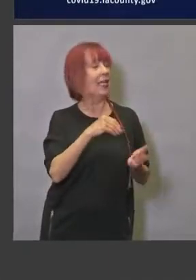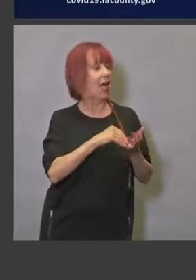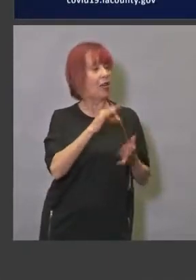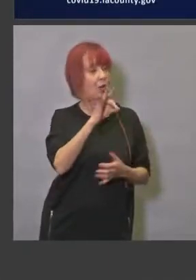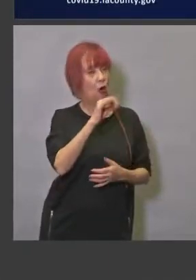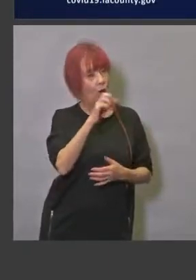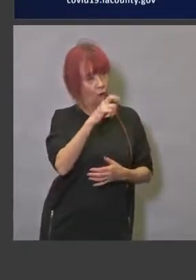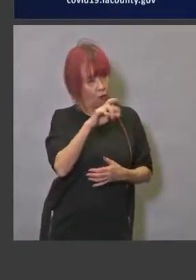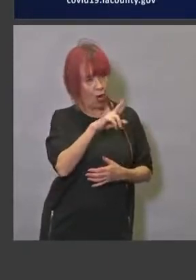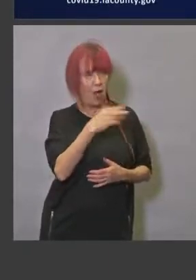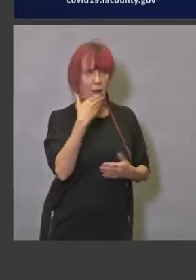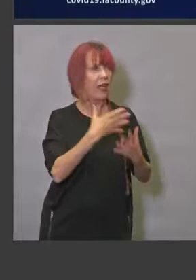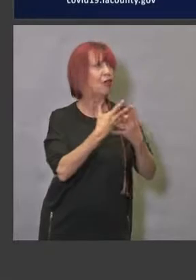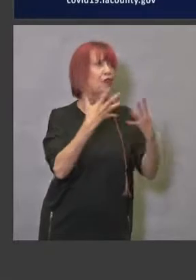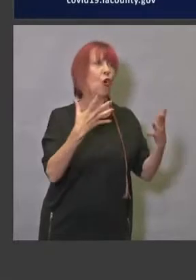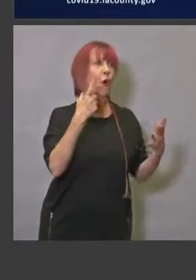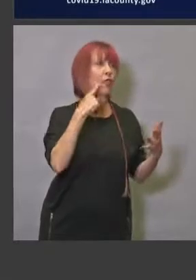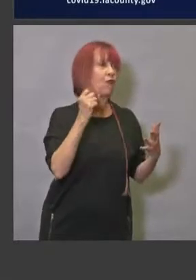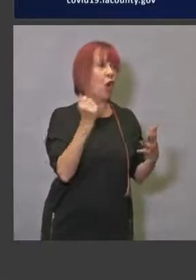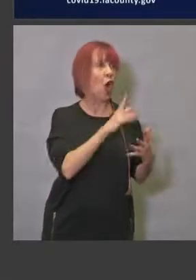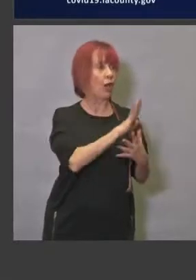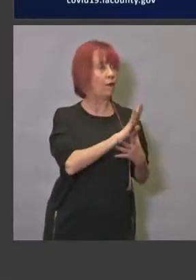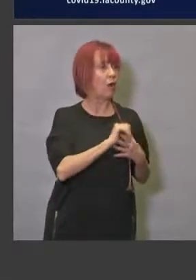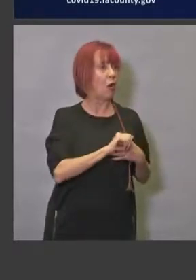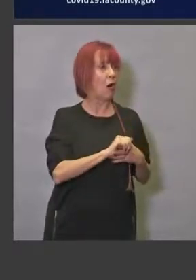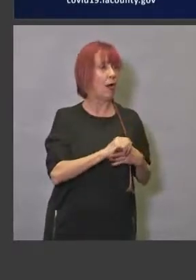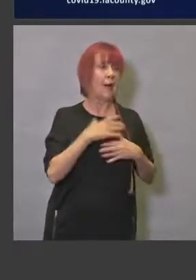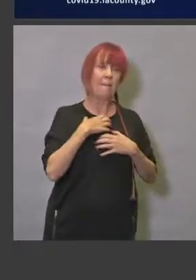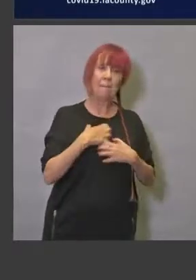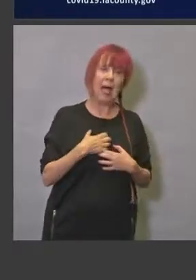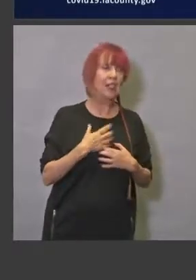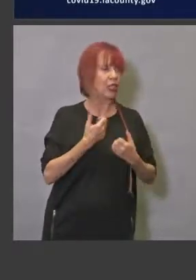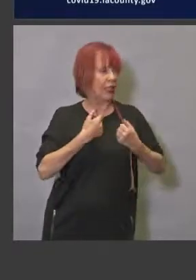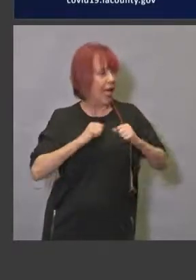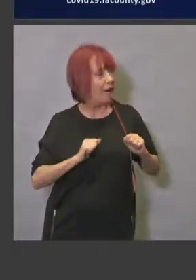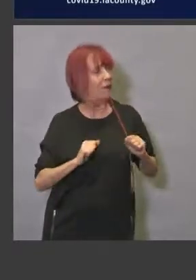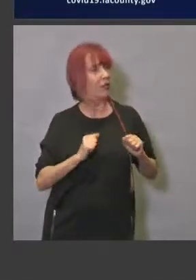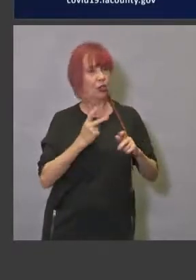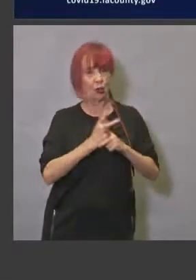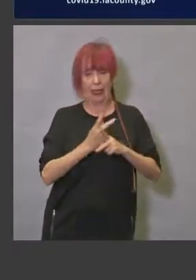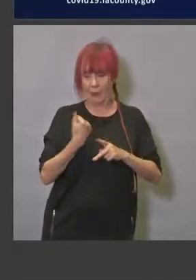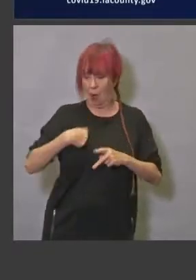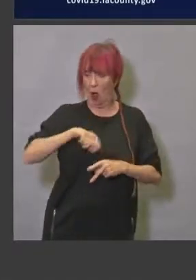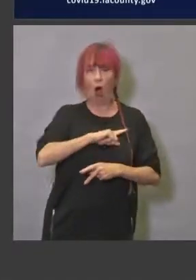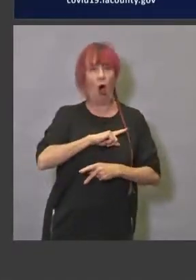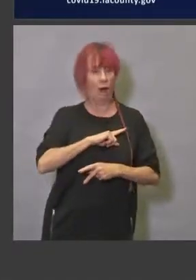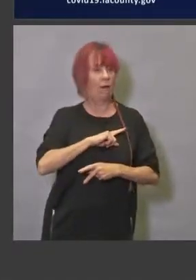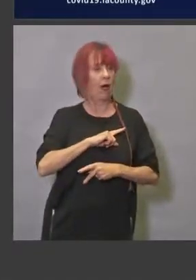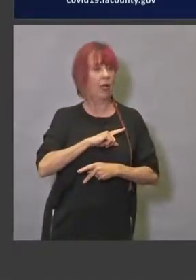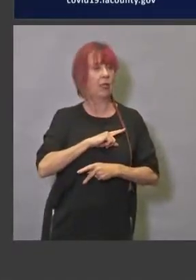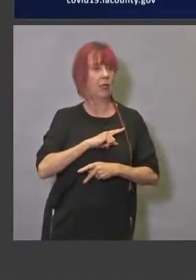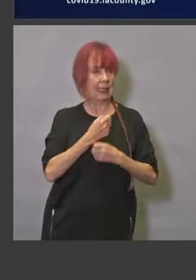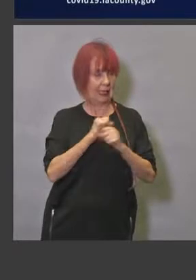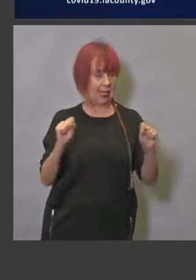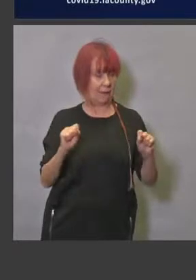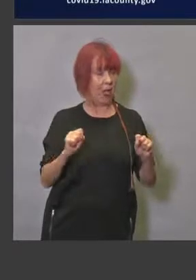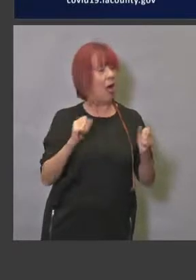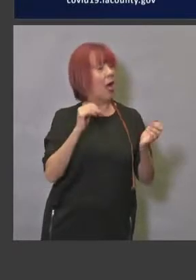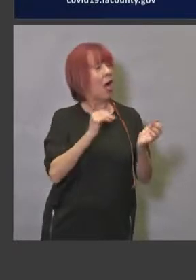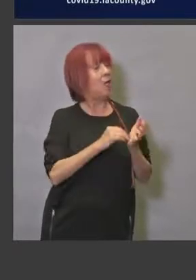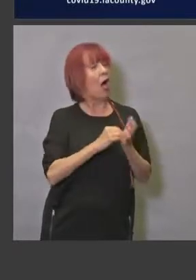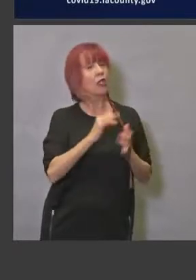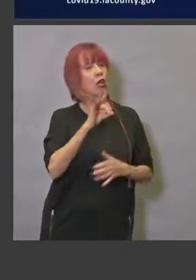Thank you so much for all of your passion and efforts to keep all of us safe. Dr.